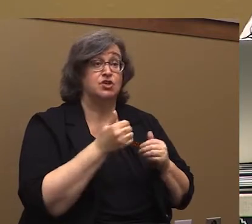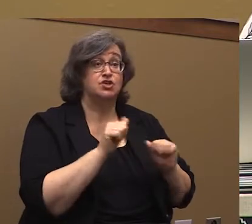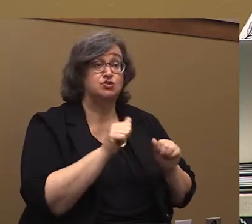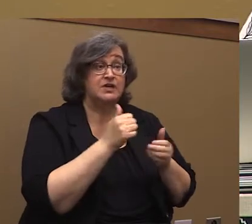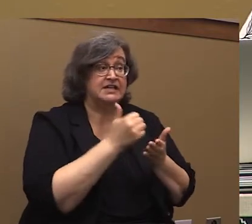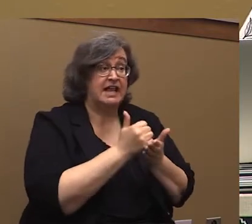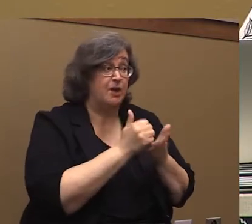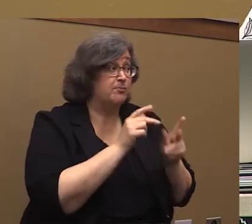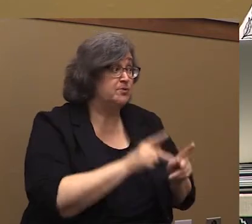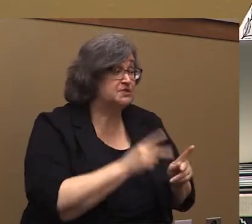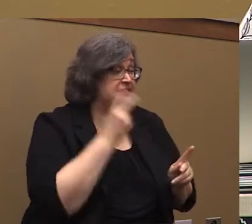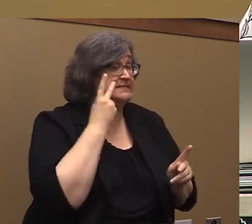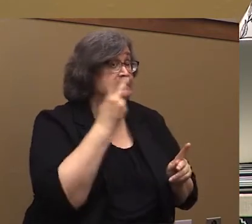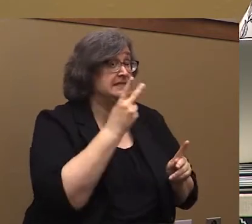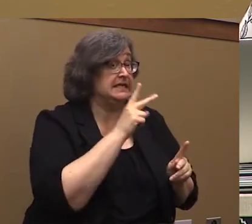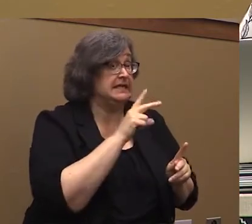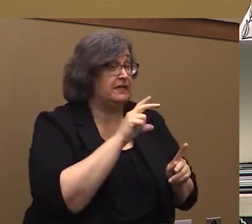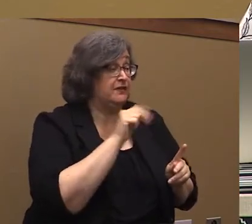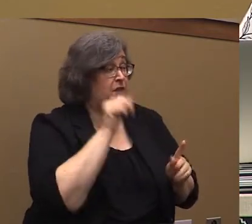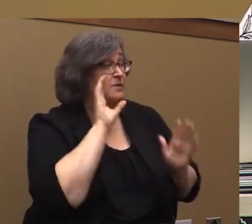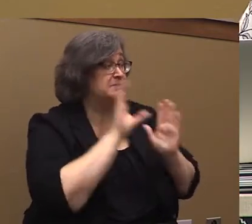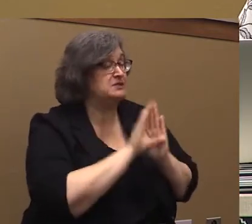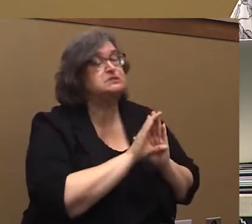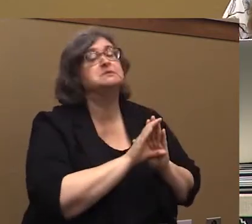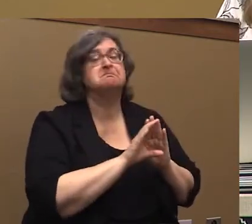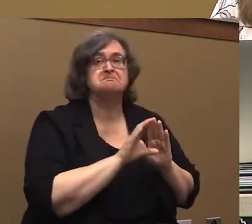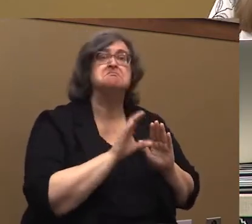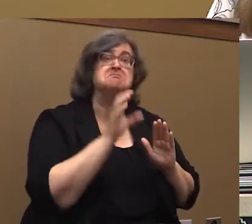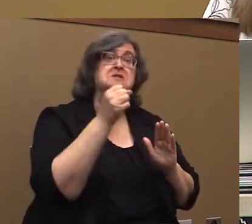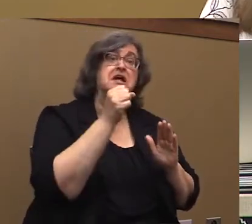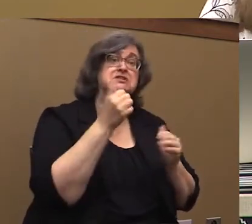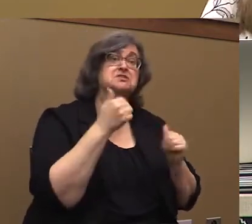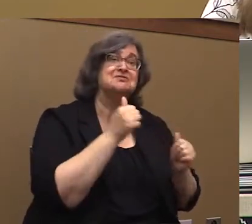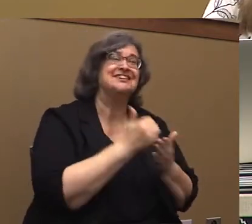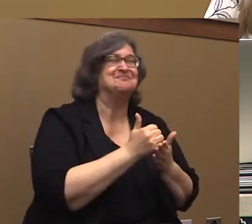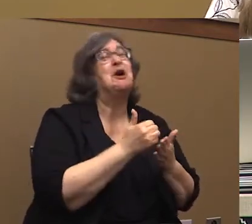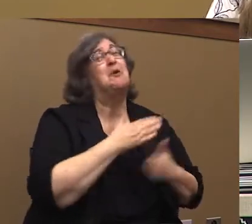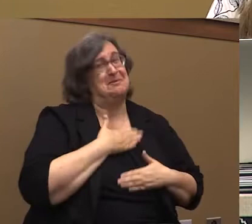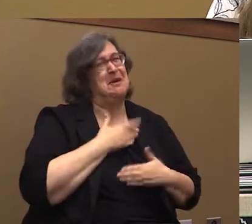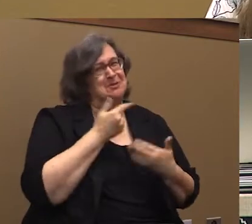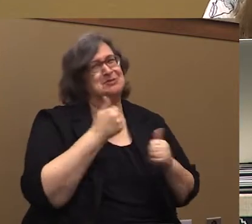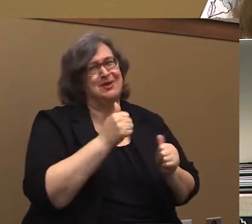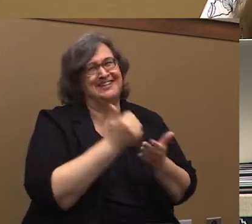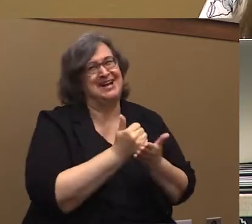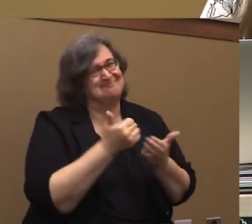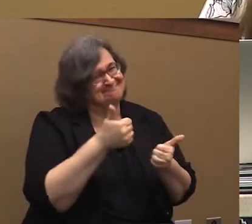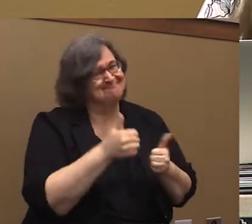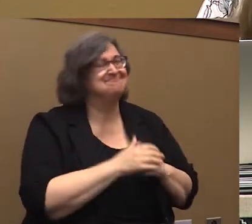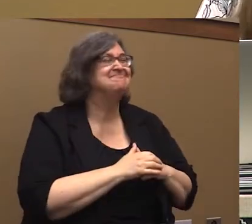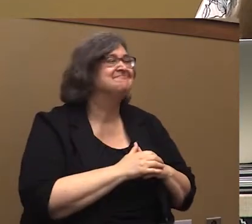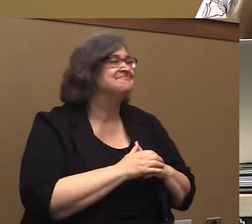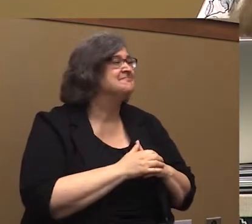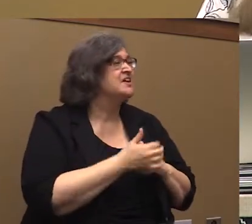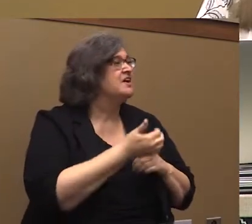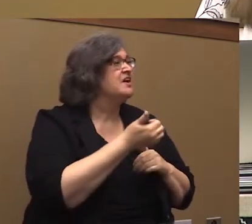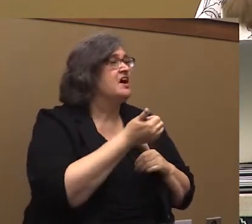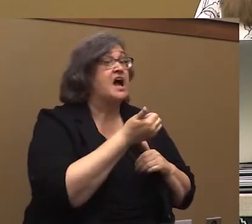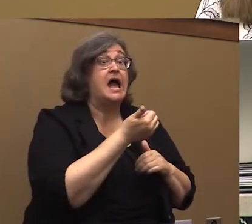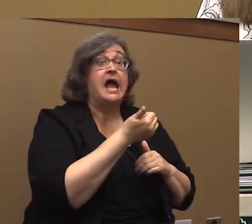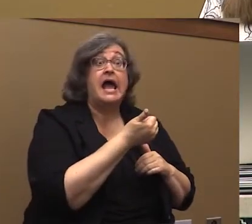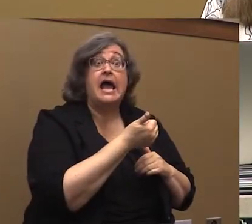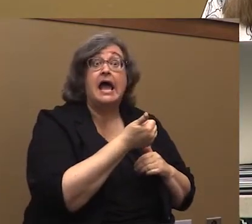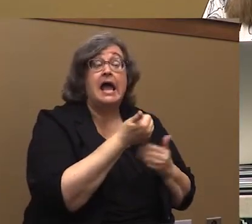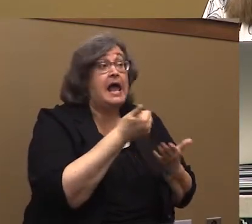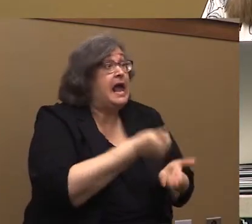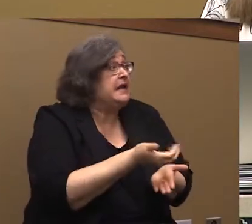Did you try to help that person? Okay, good. I'm glad you tried to help them. Any